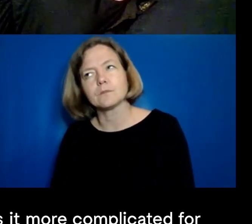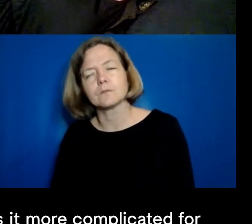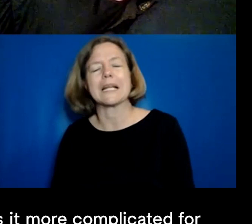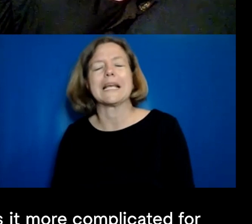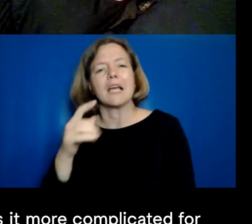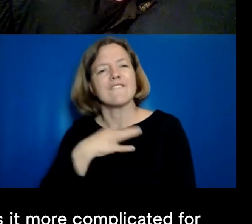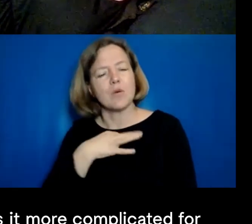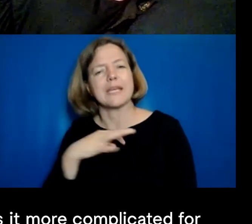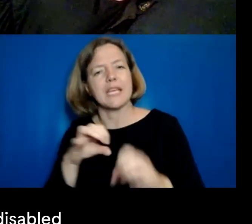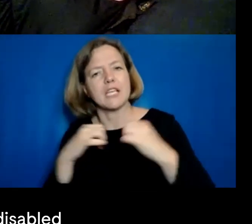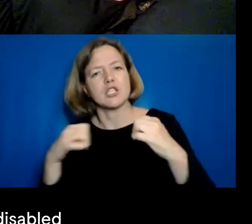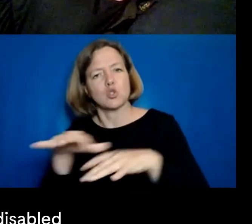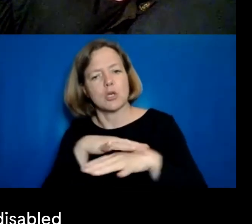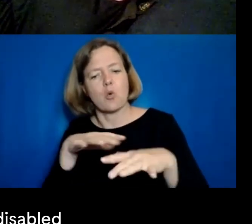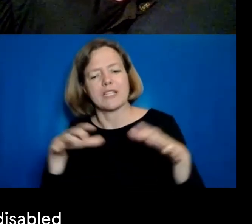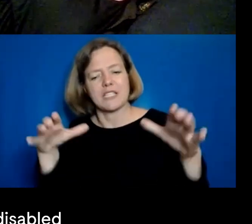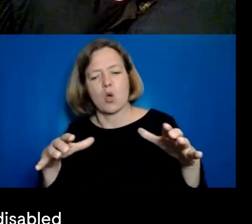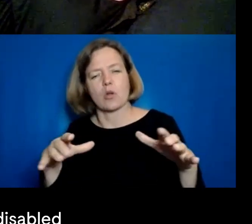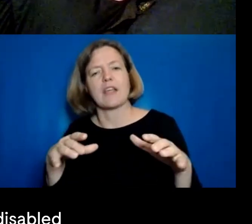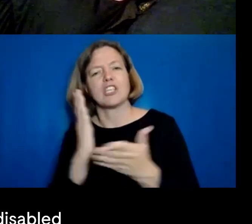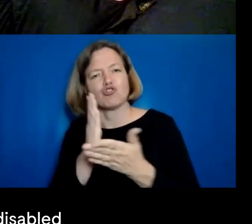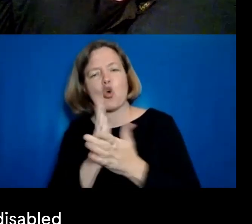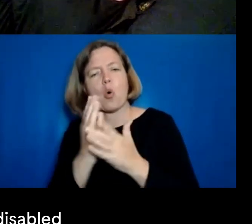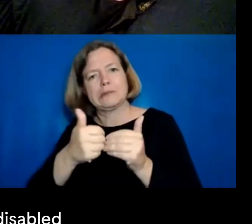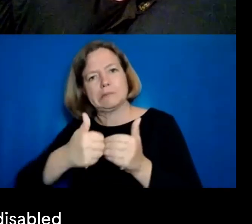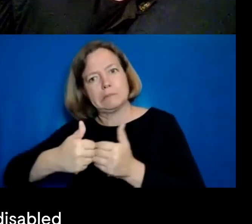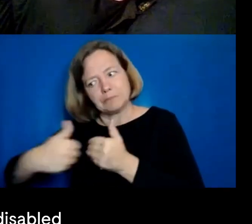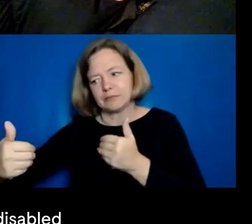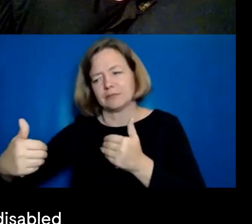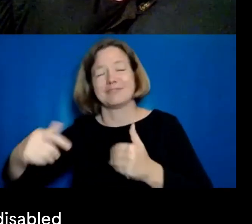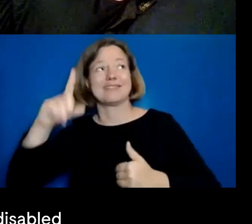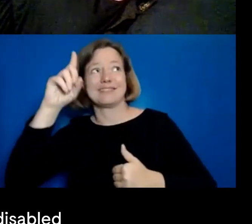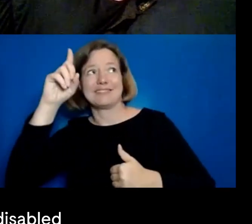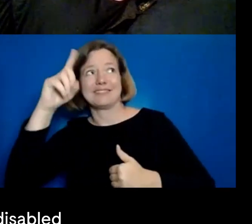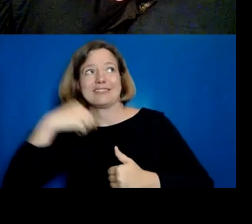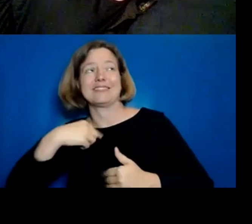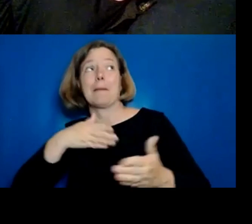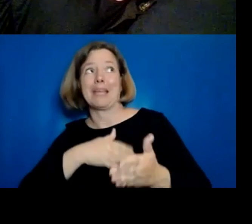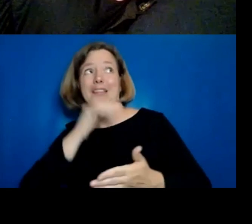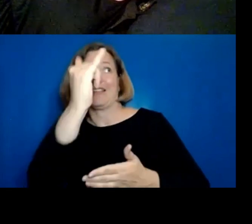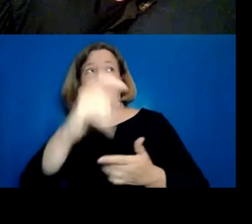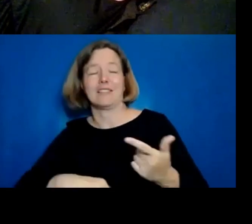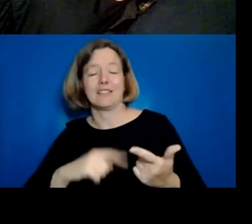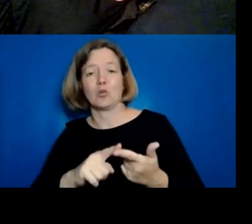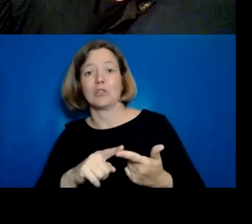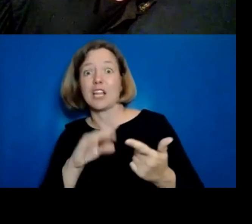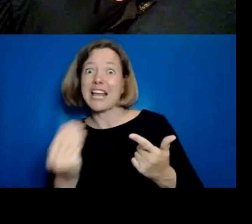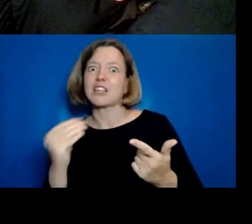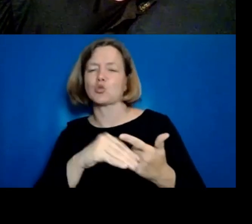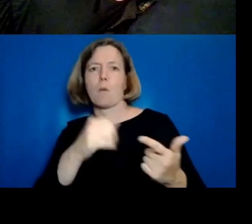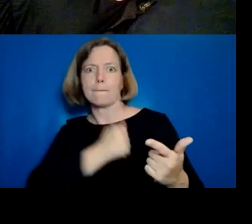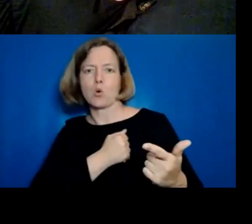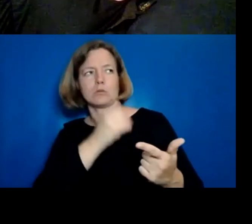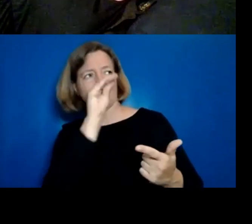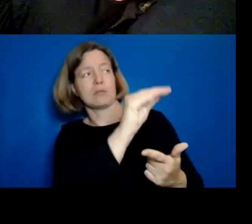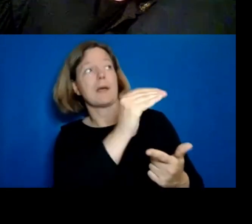complicated for marginalized people to come out as disabled and to come out with their access needs. And that is something we need